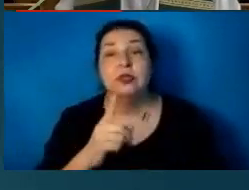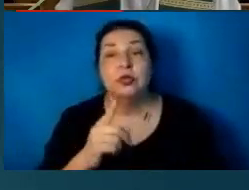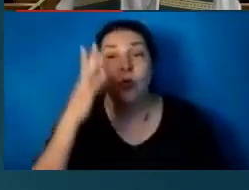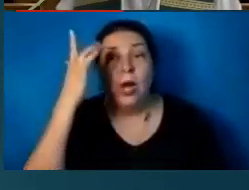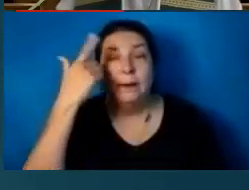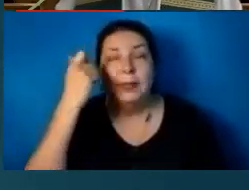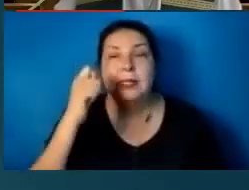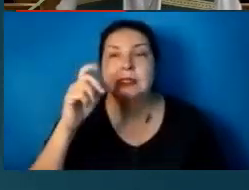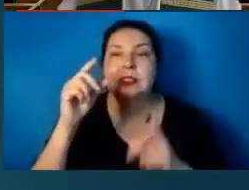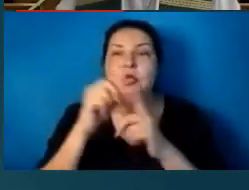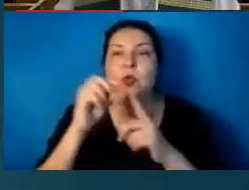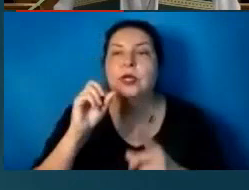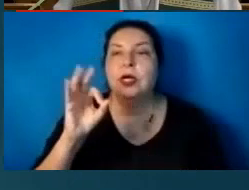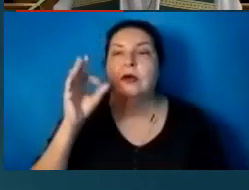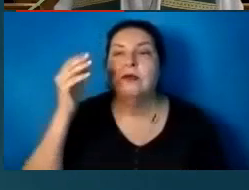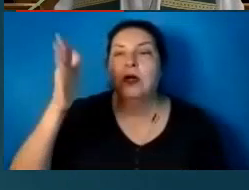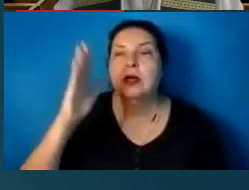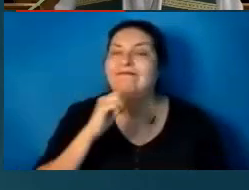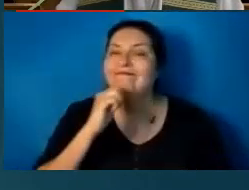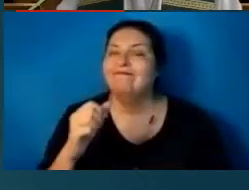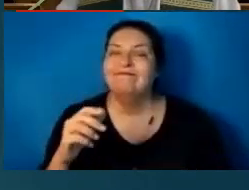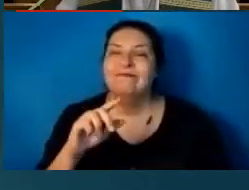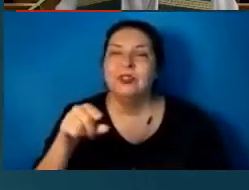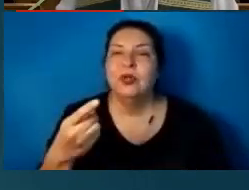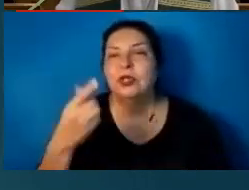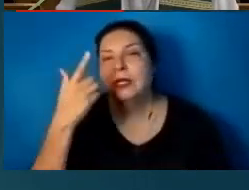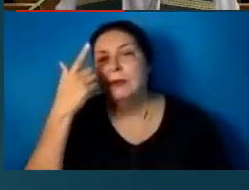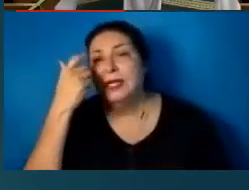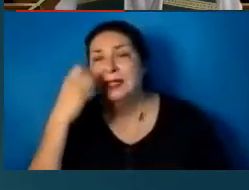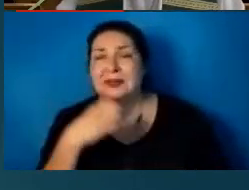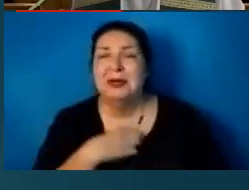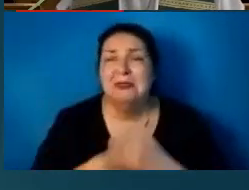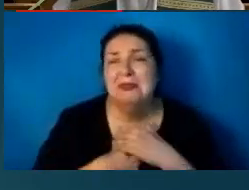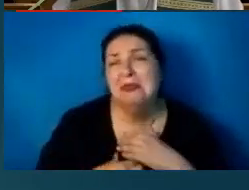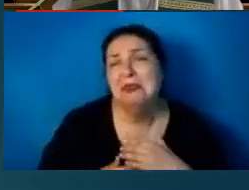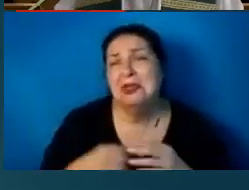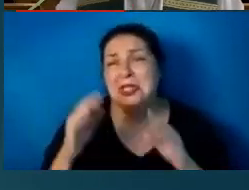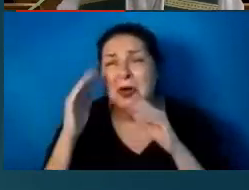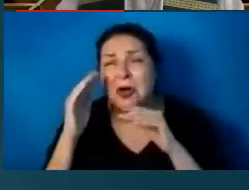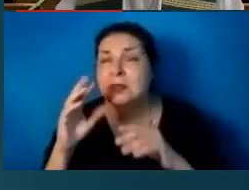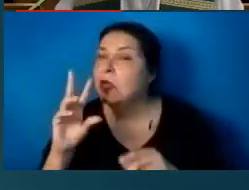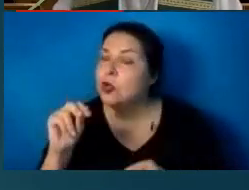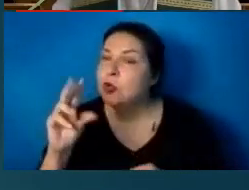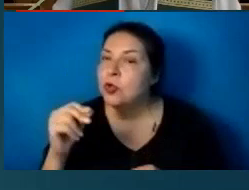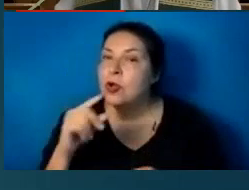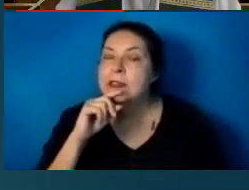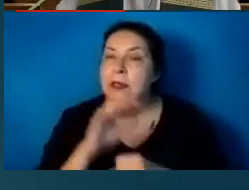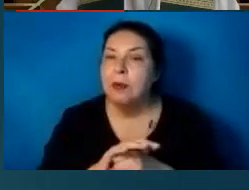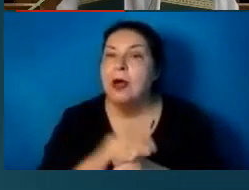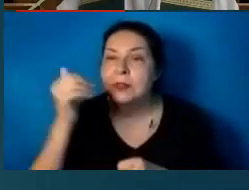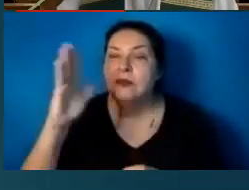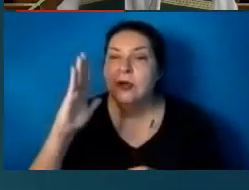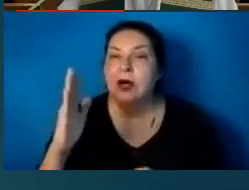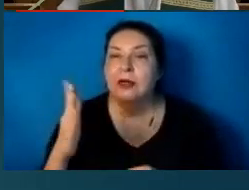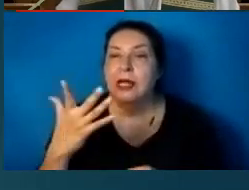word of God. It is not merely pious and wishful thinking, but the promise of God and the very substance of